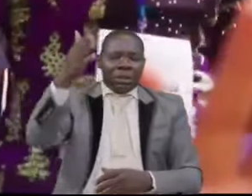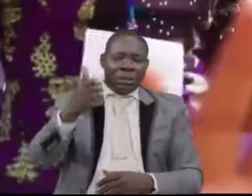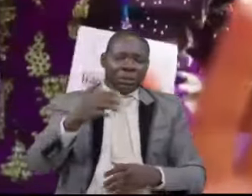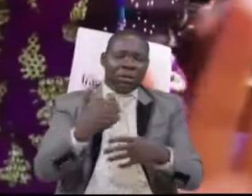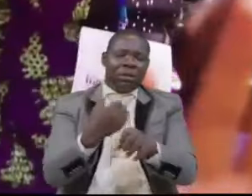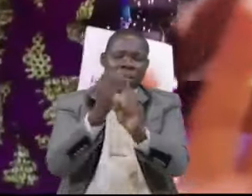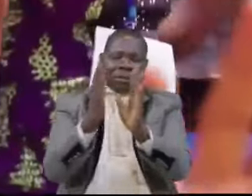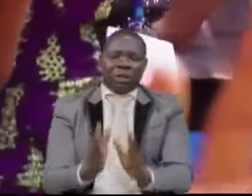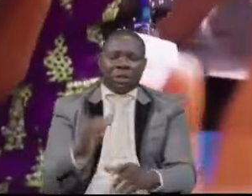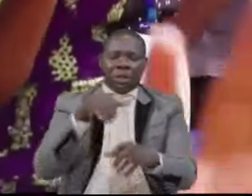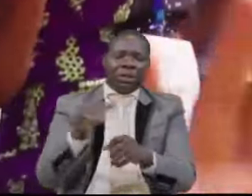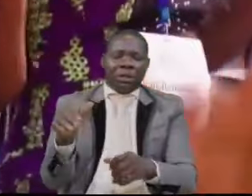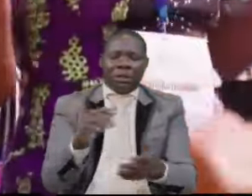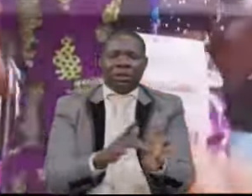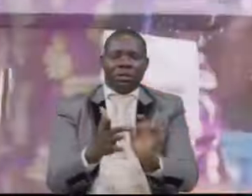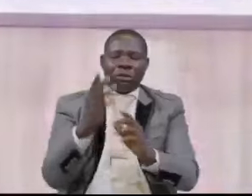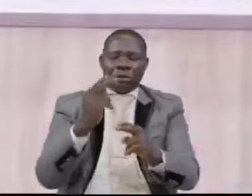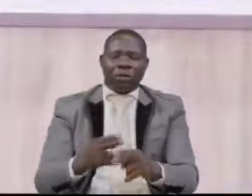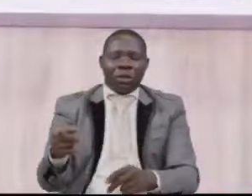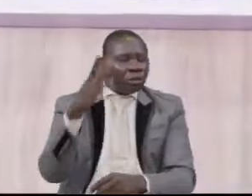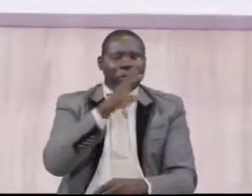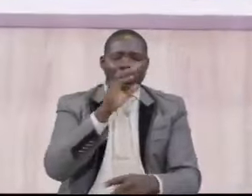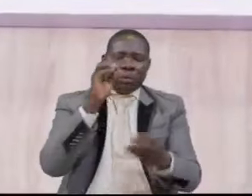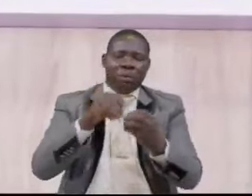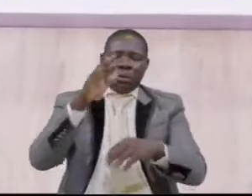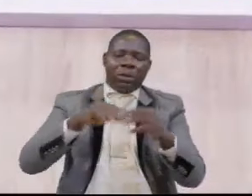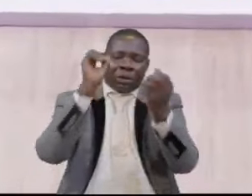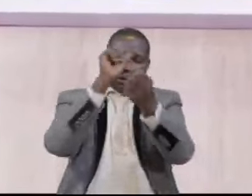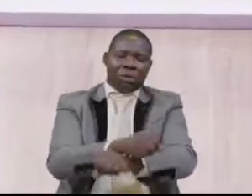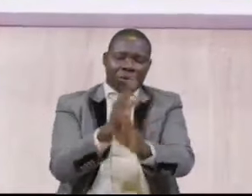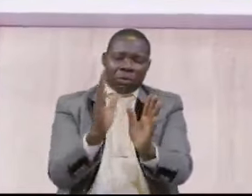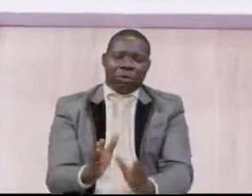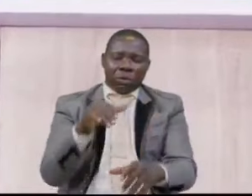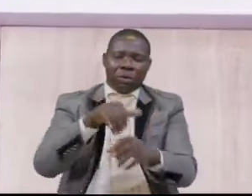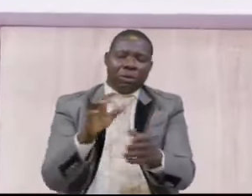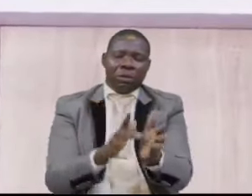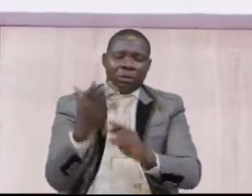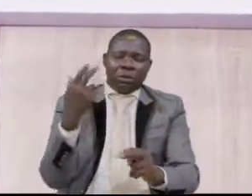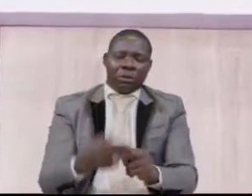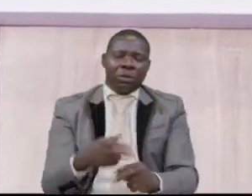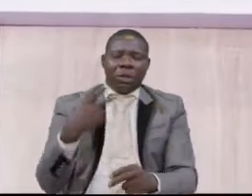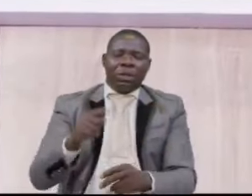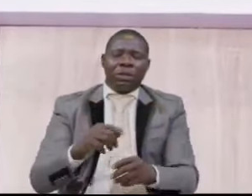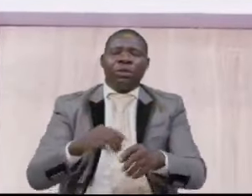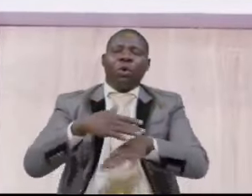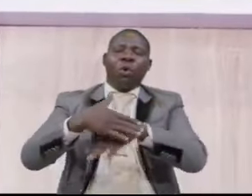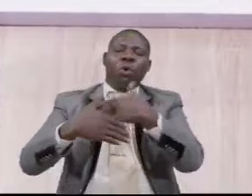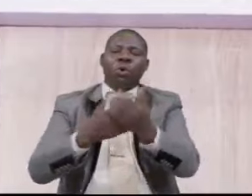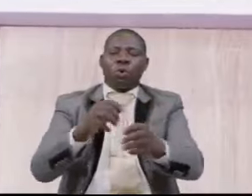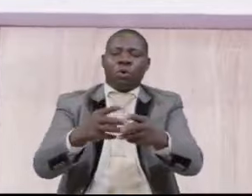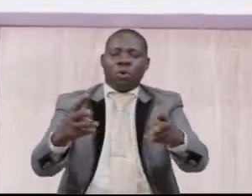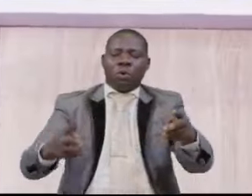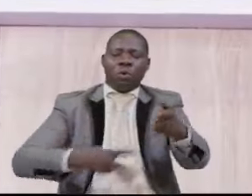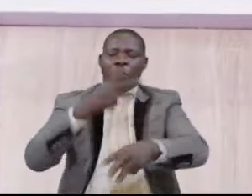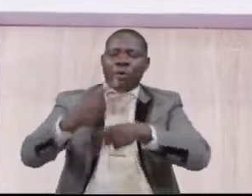more than a conqueror. The wide world is before you. Go